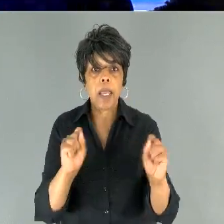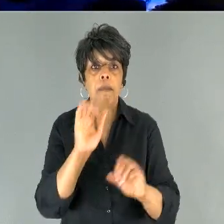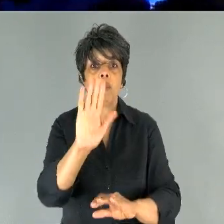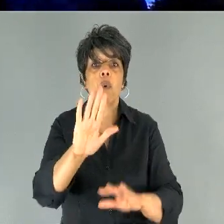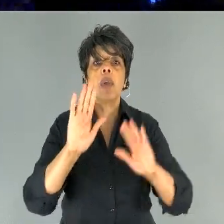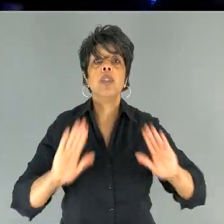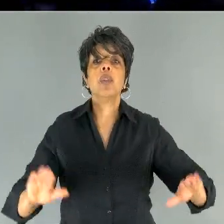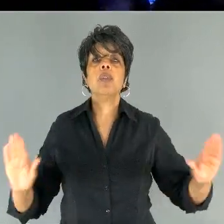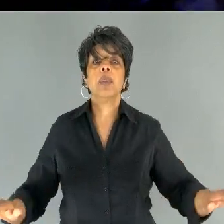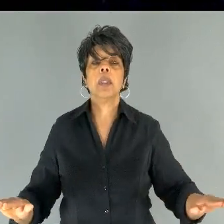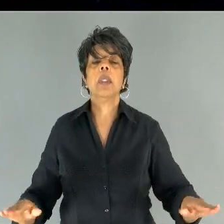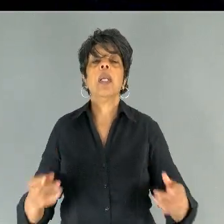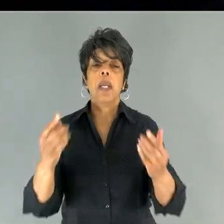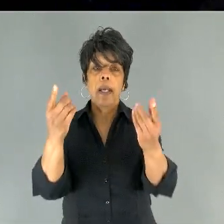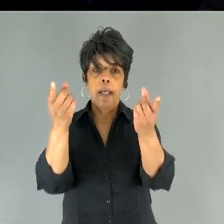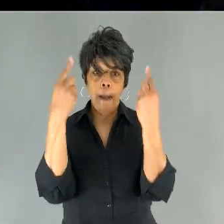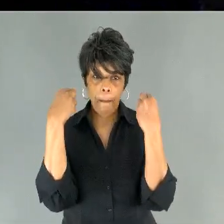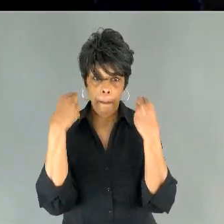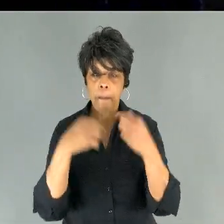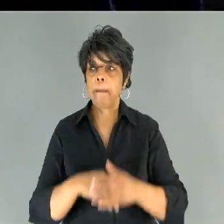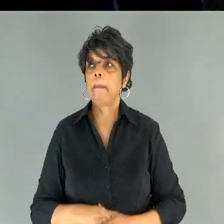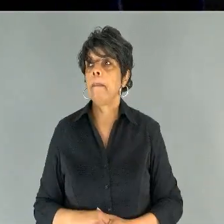I saw this moment.